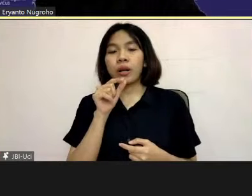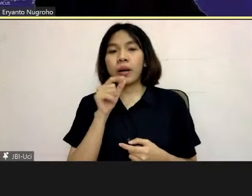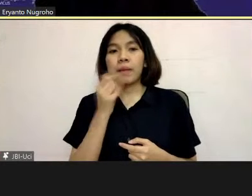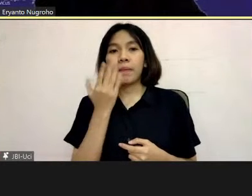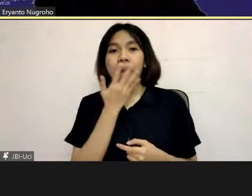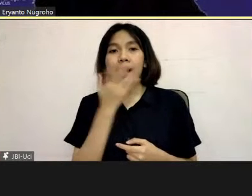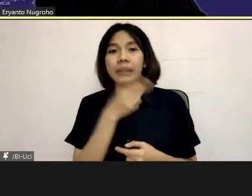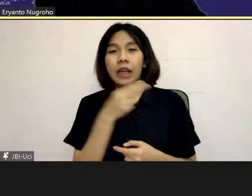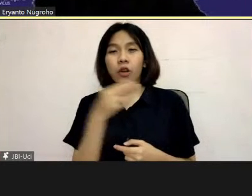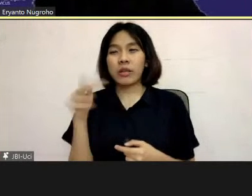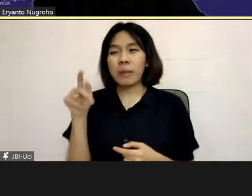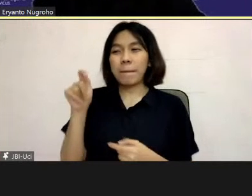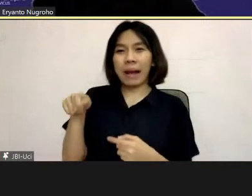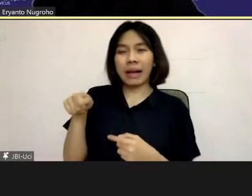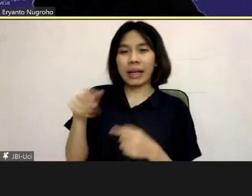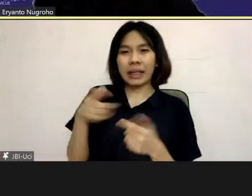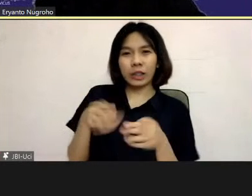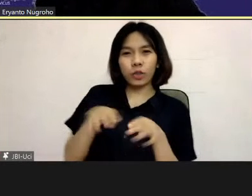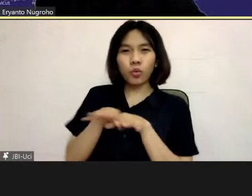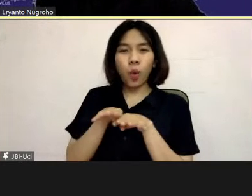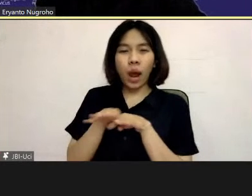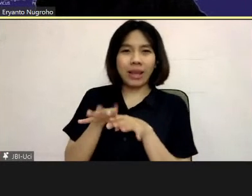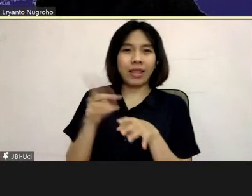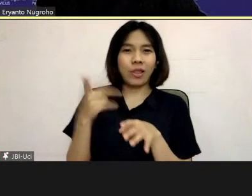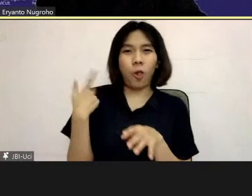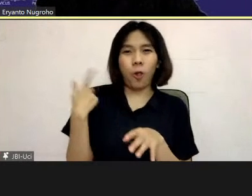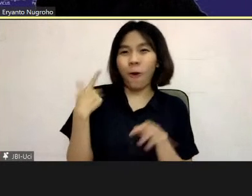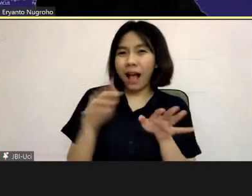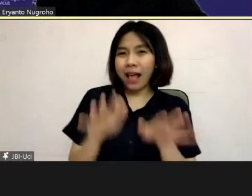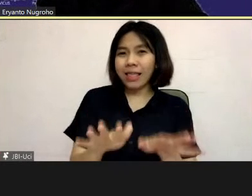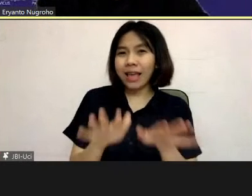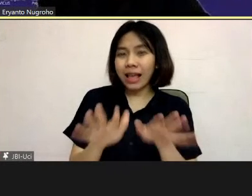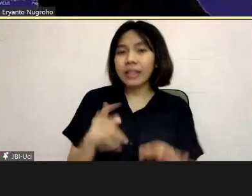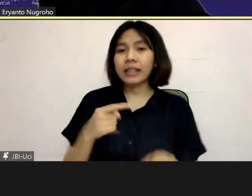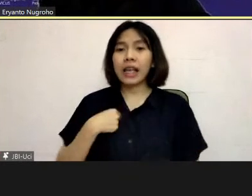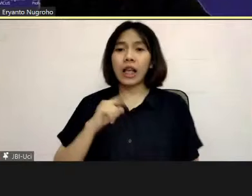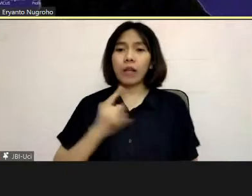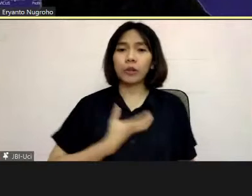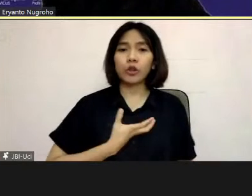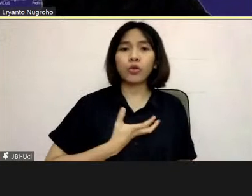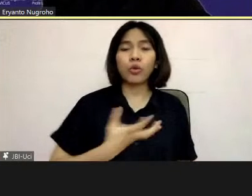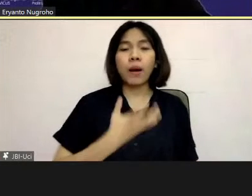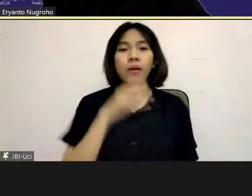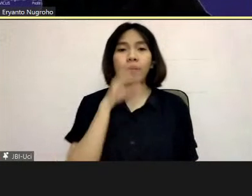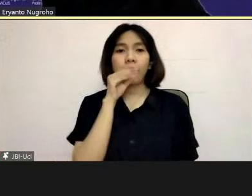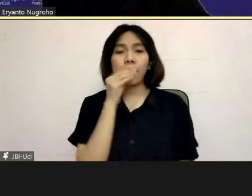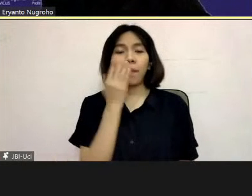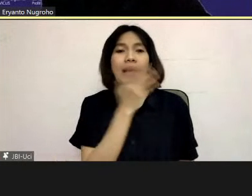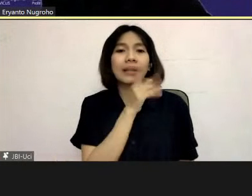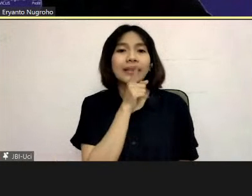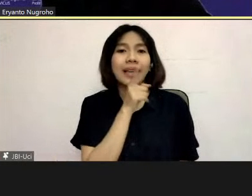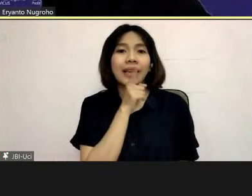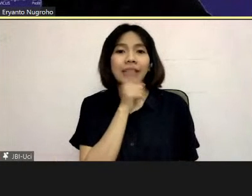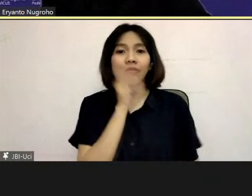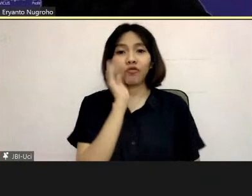However, of course, in a discussion and question and answer, I would be more than happy to discuss in Bahasa Indonesia.